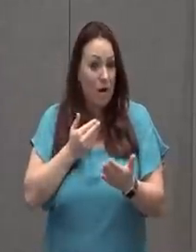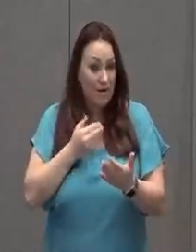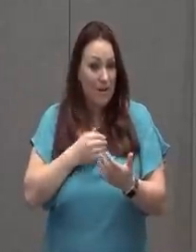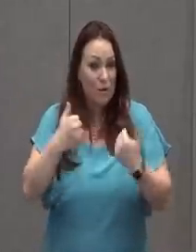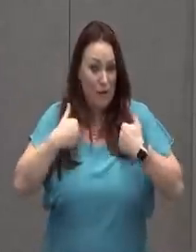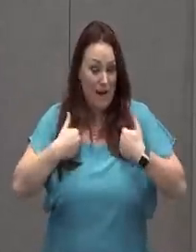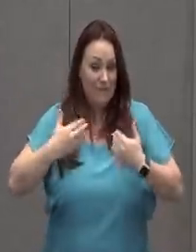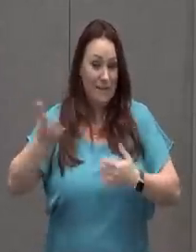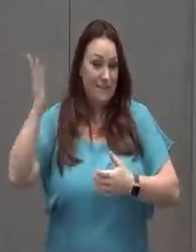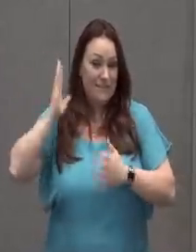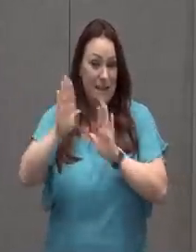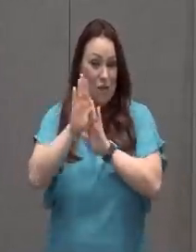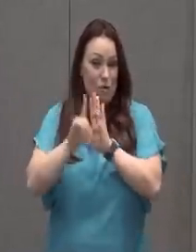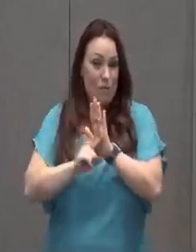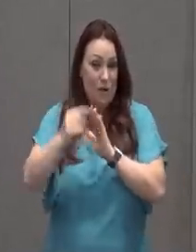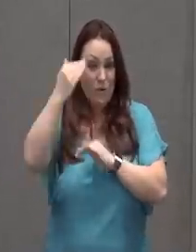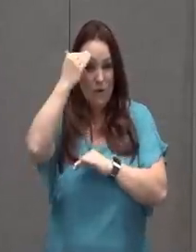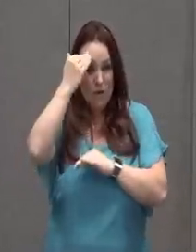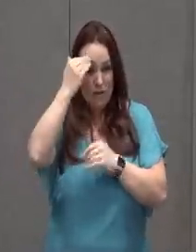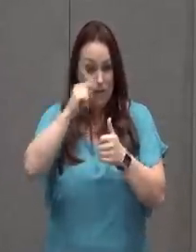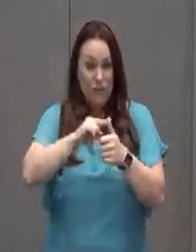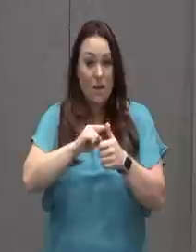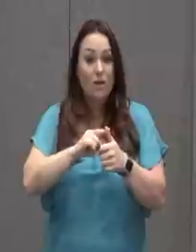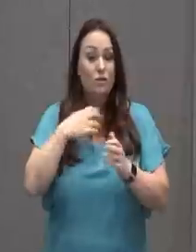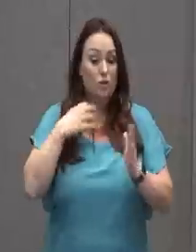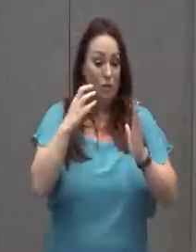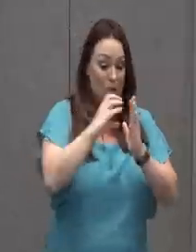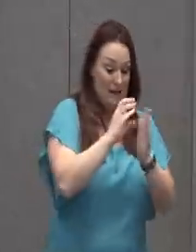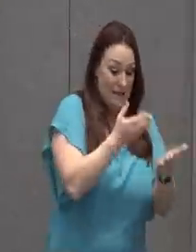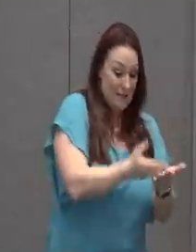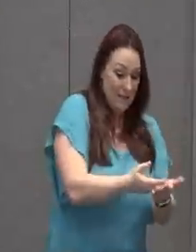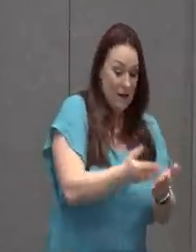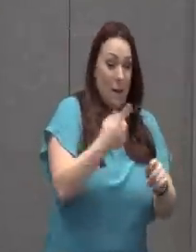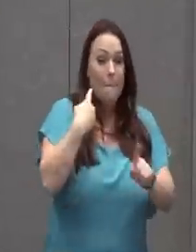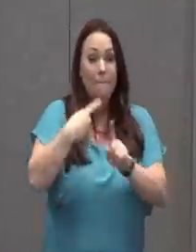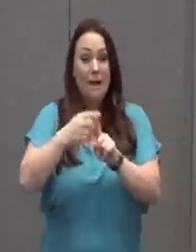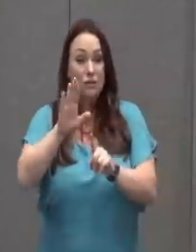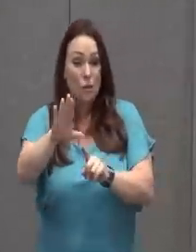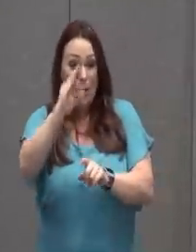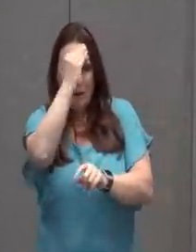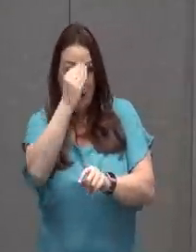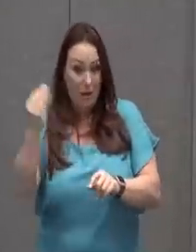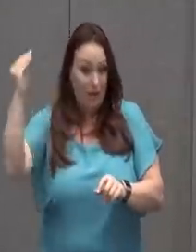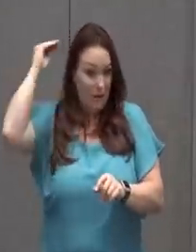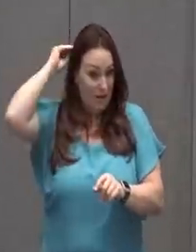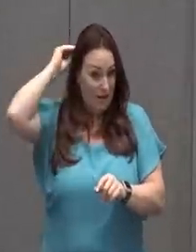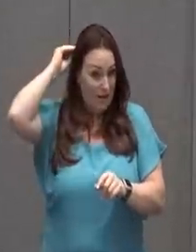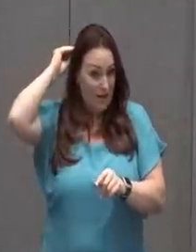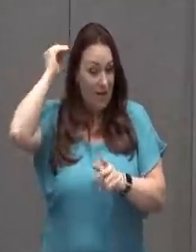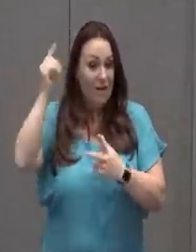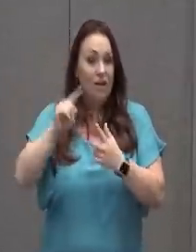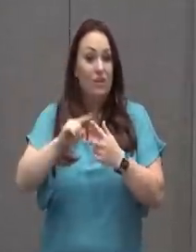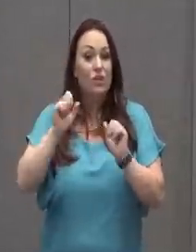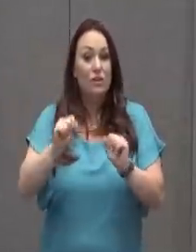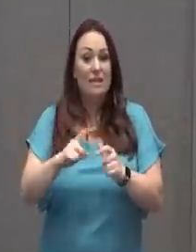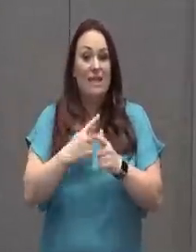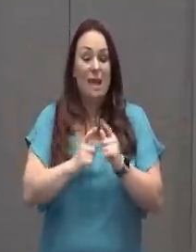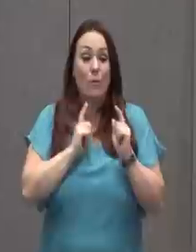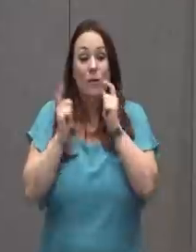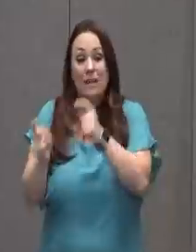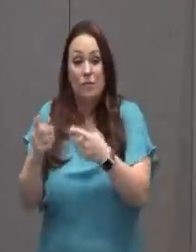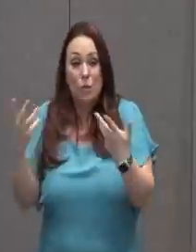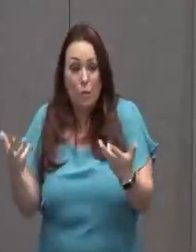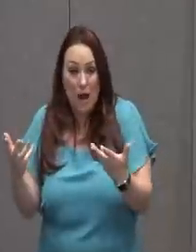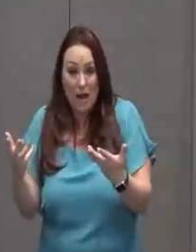knowledge. Text evidence plus your schema gives you what you can infer, your inference, what you